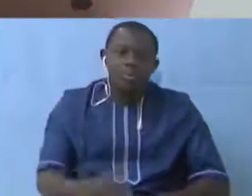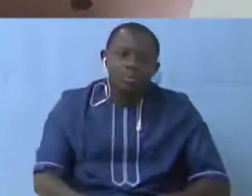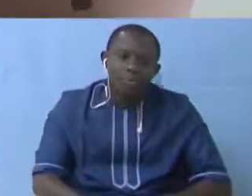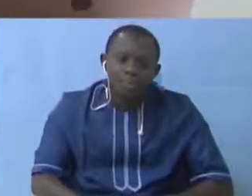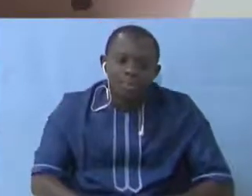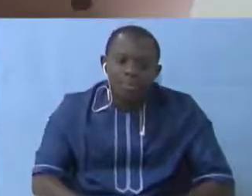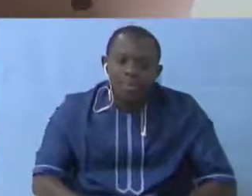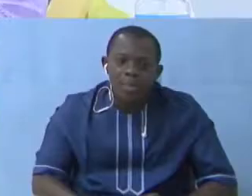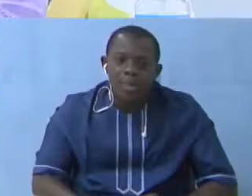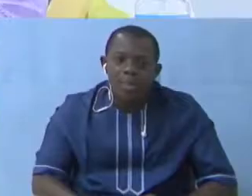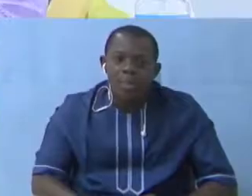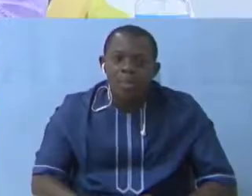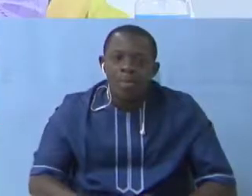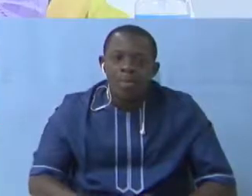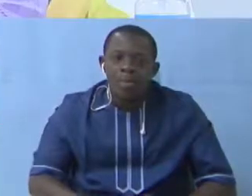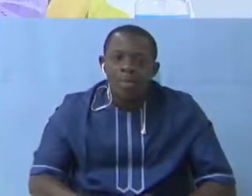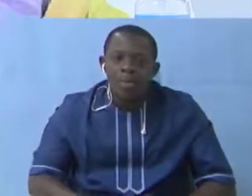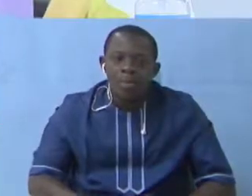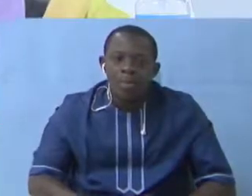dégg.